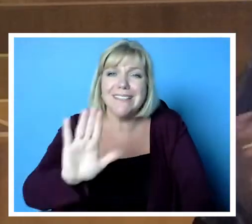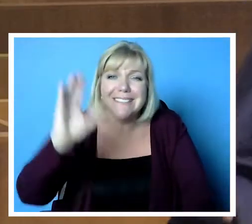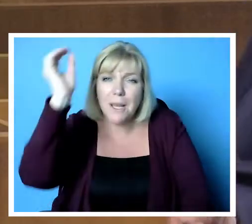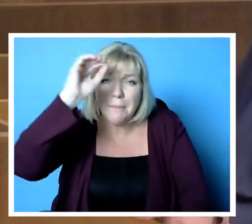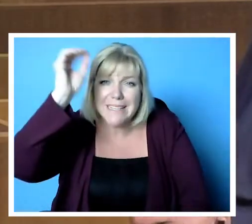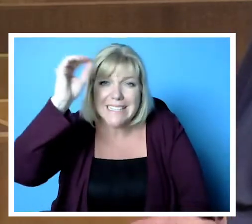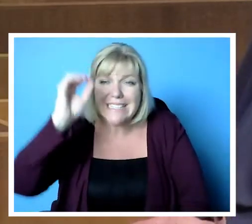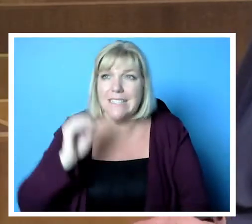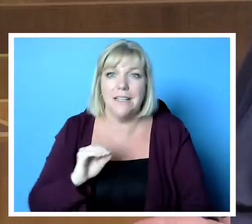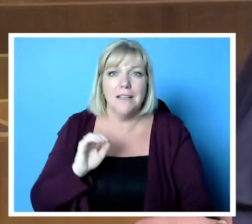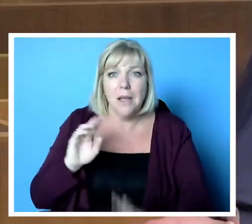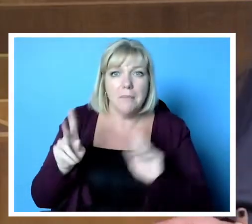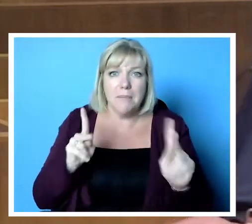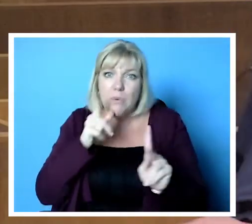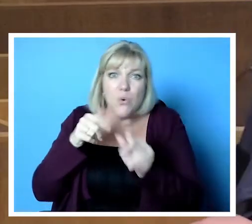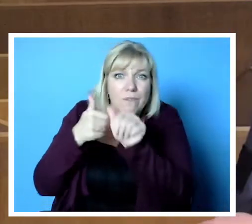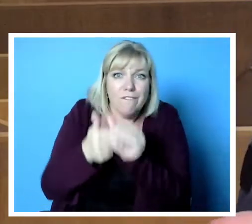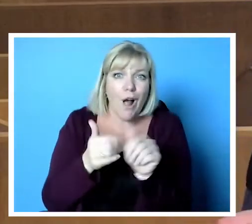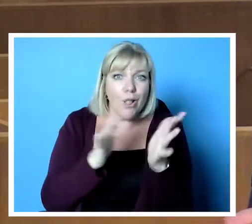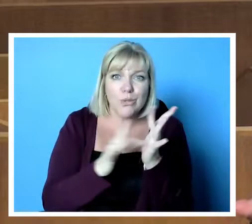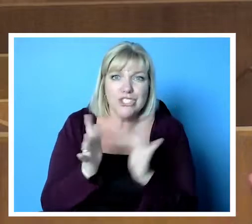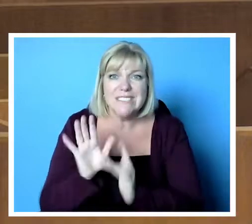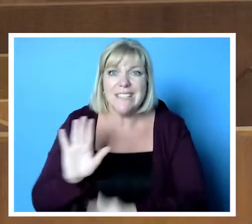his own followers say.